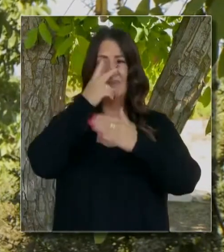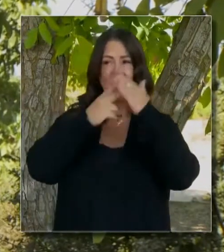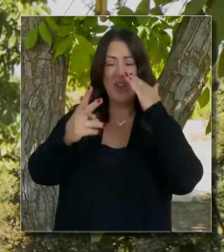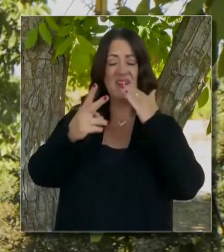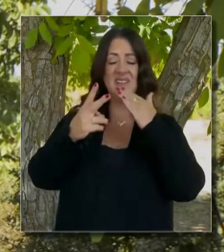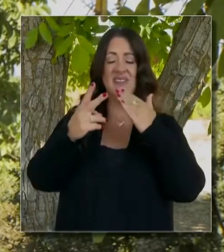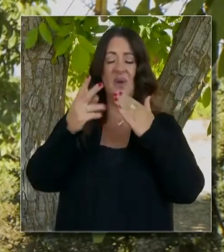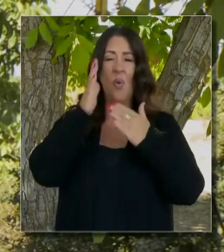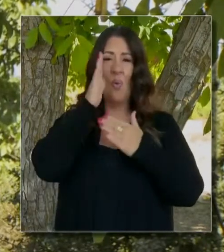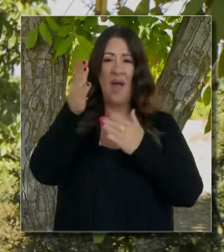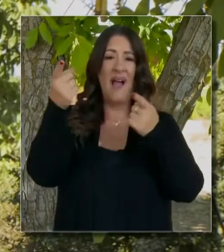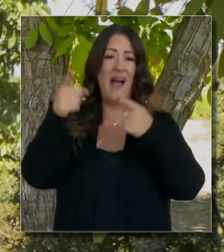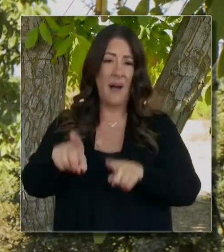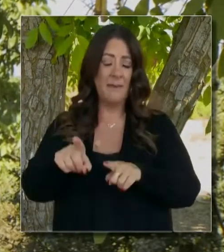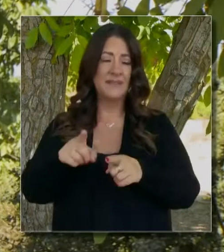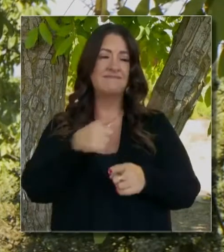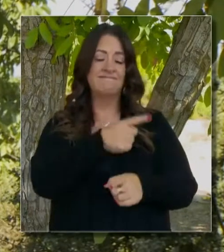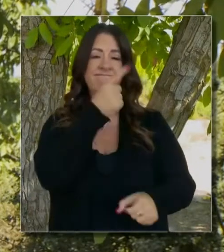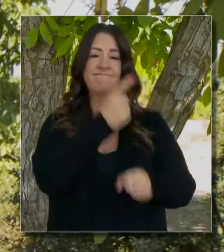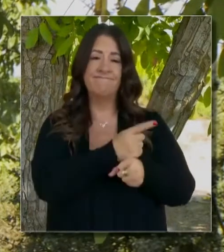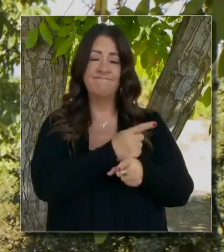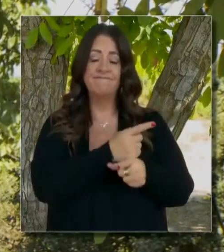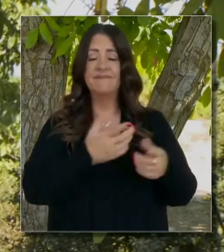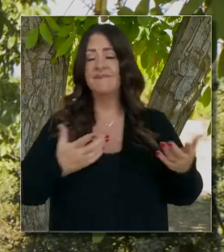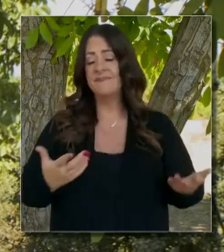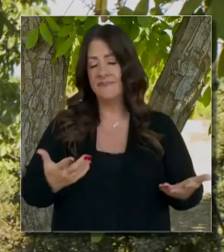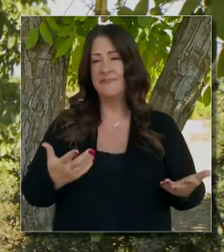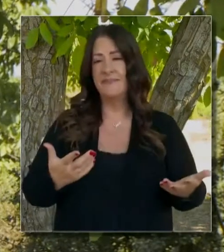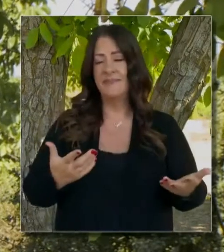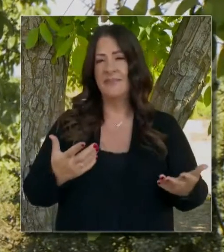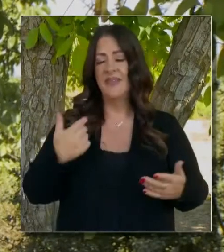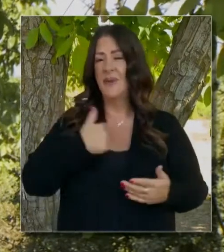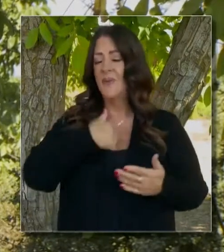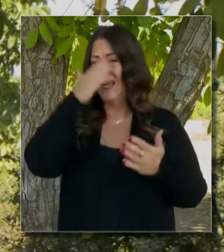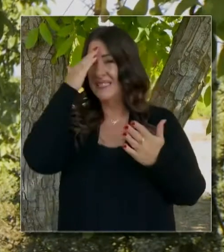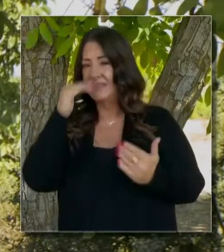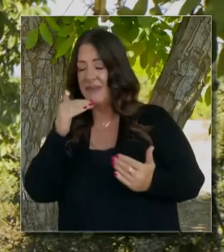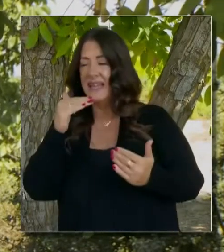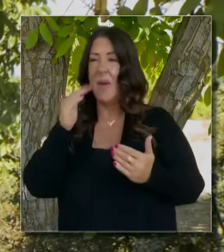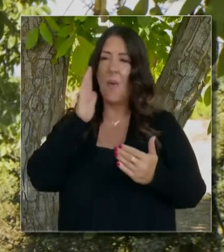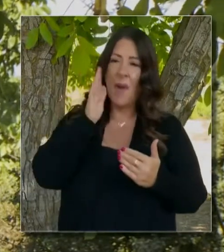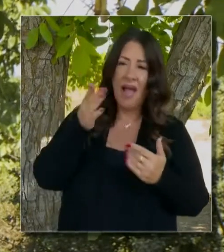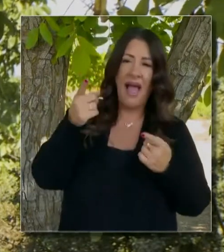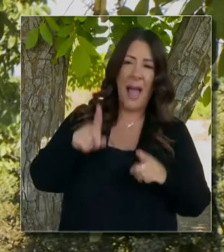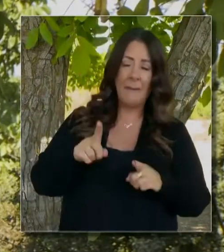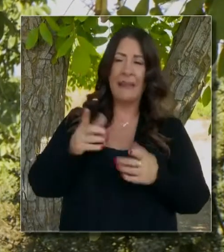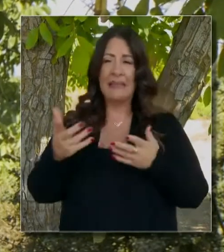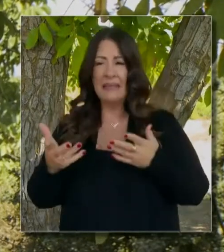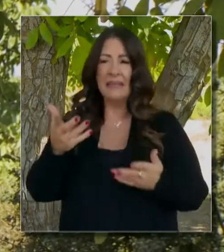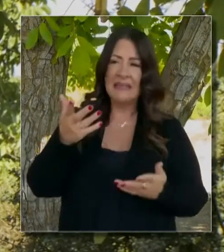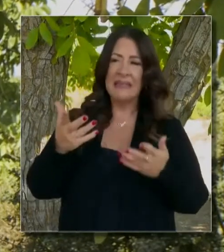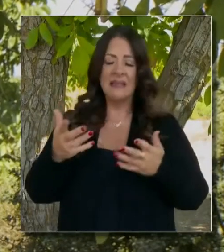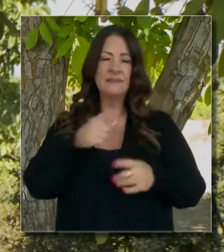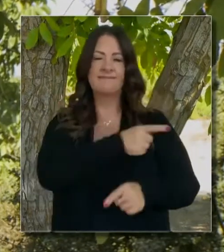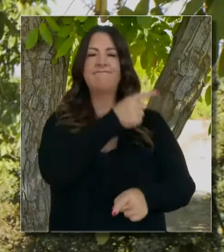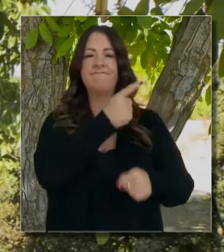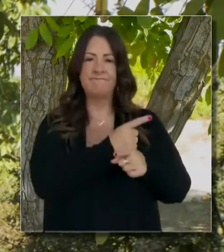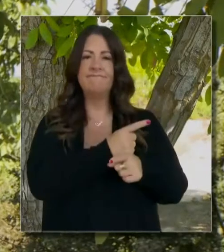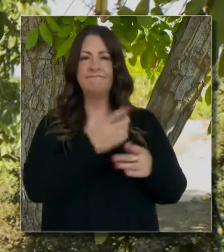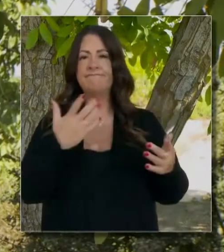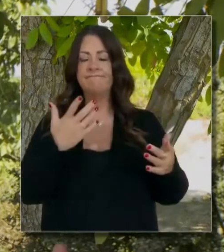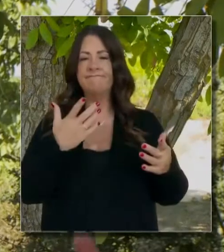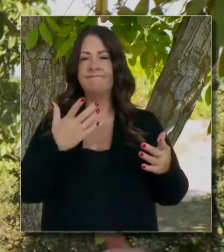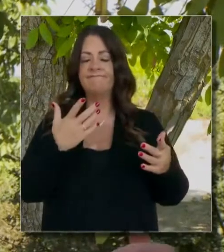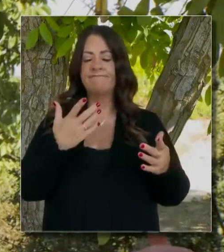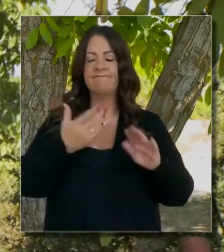ago. What they predicted, though, we anticipated happening, occurring, and manifesting years and